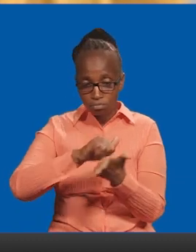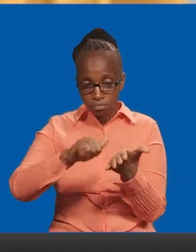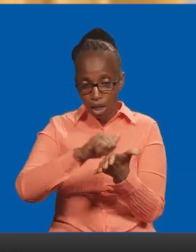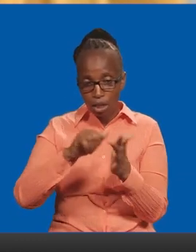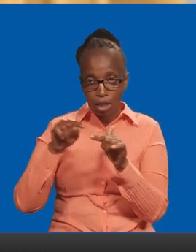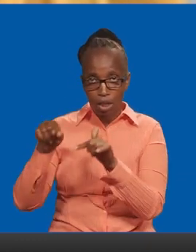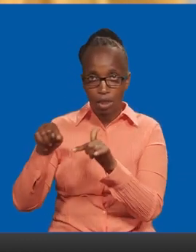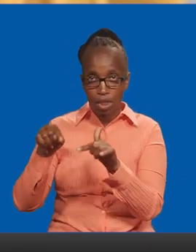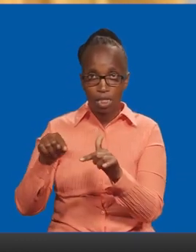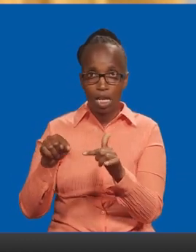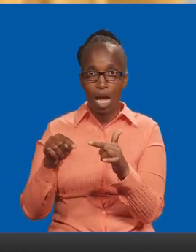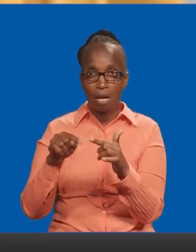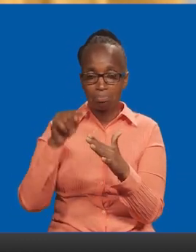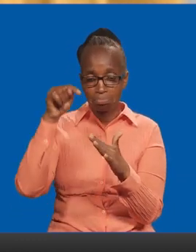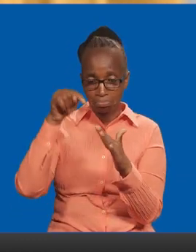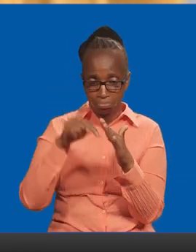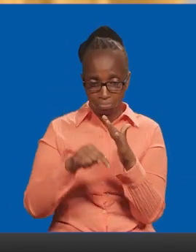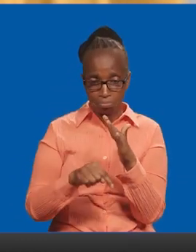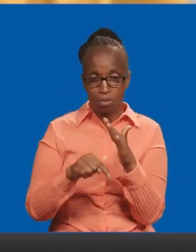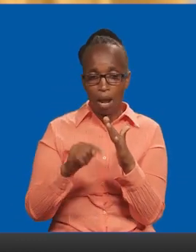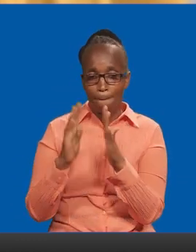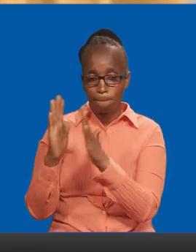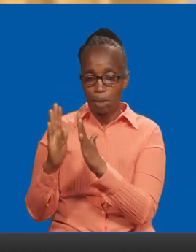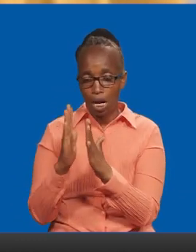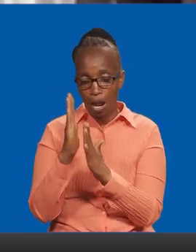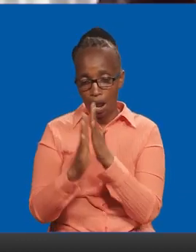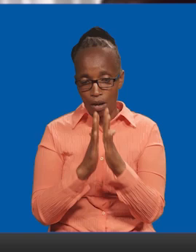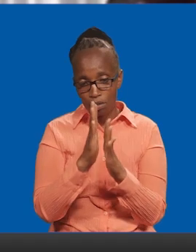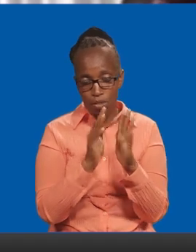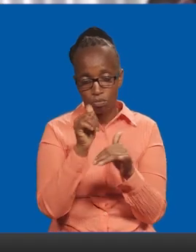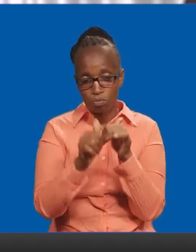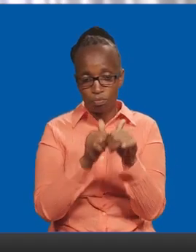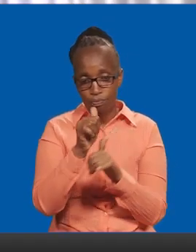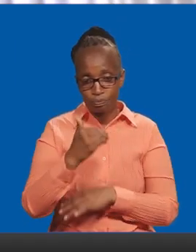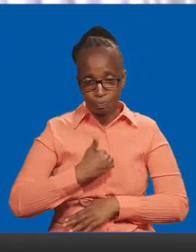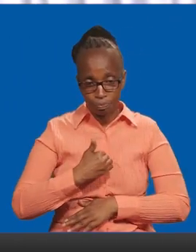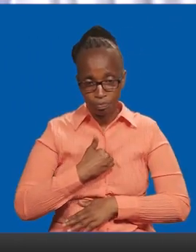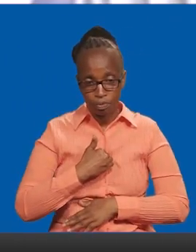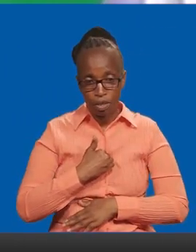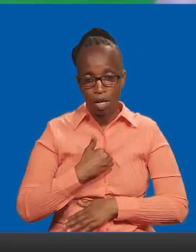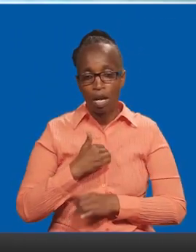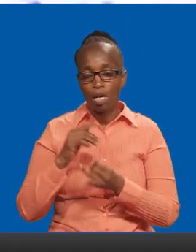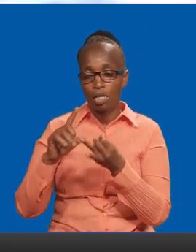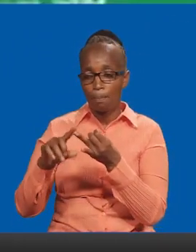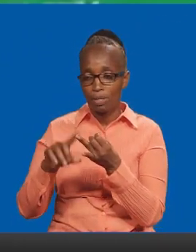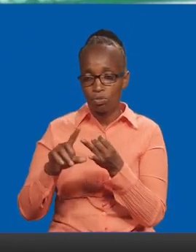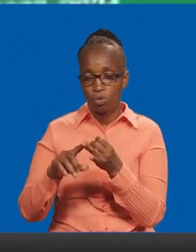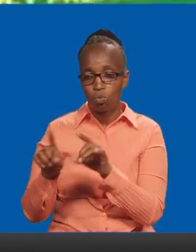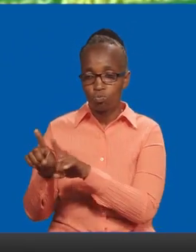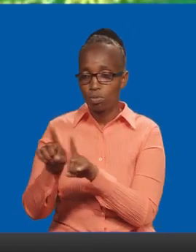in every area. So it's a very detailed plan that we